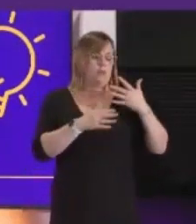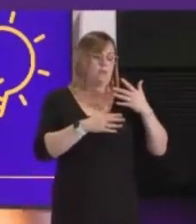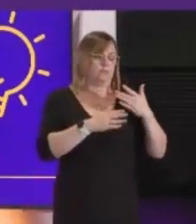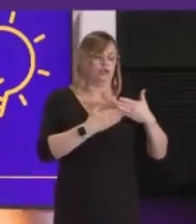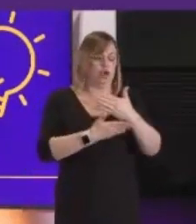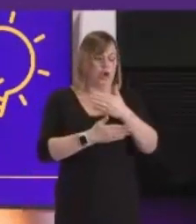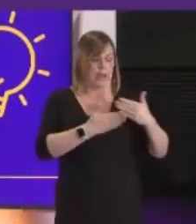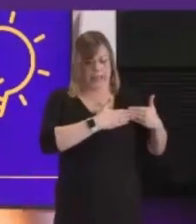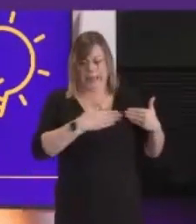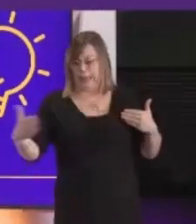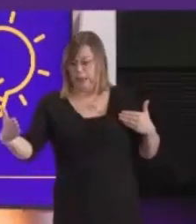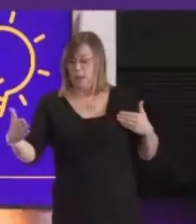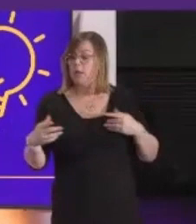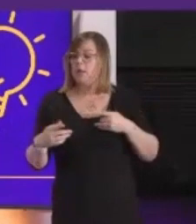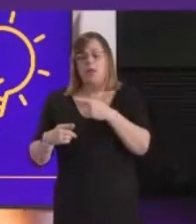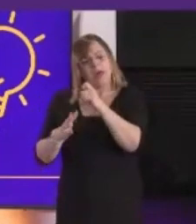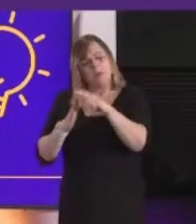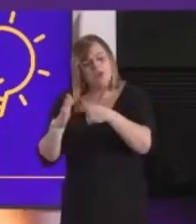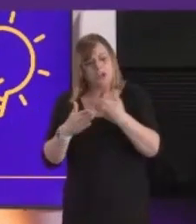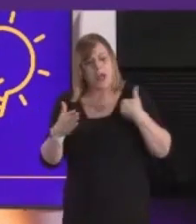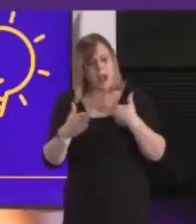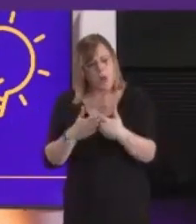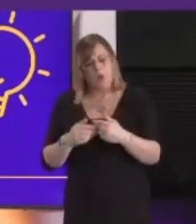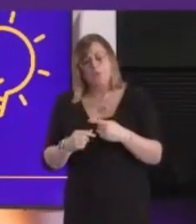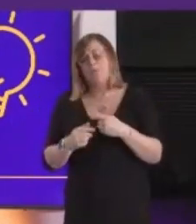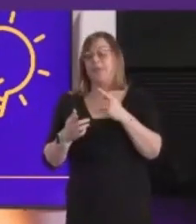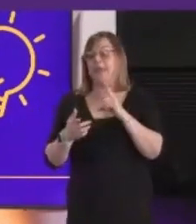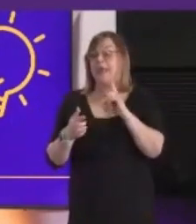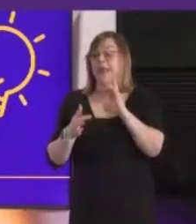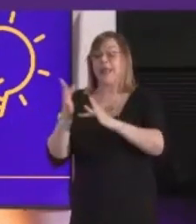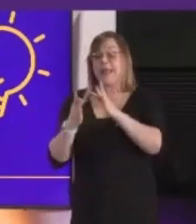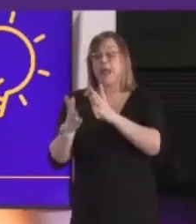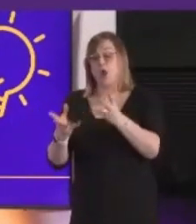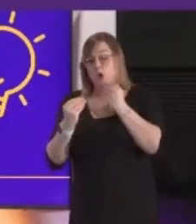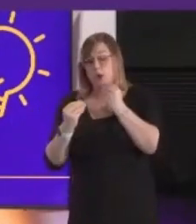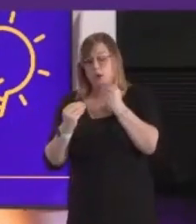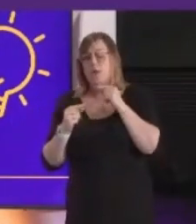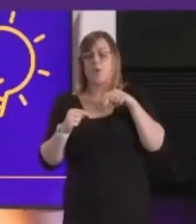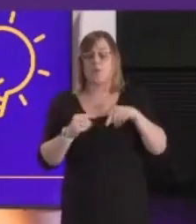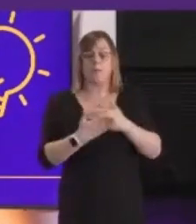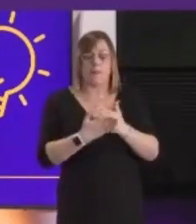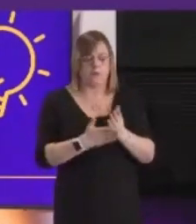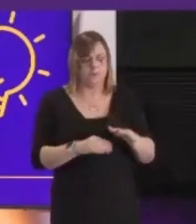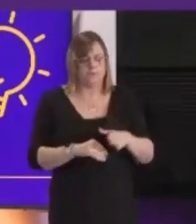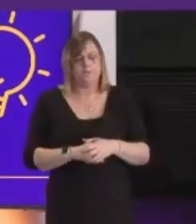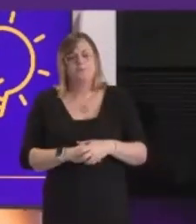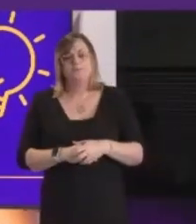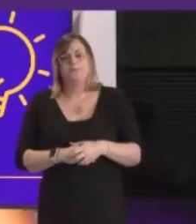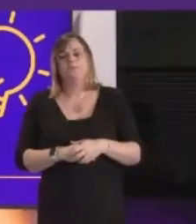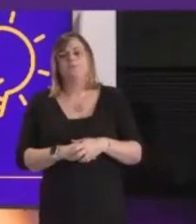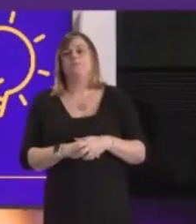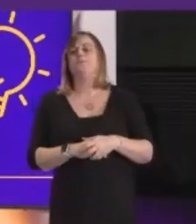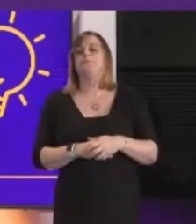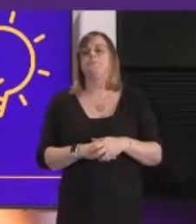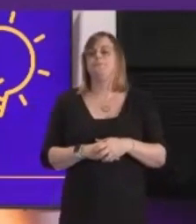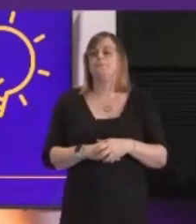And how long have you been working on that particular project yourself? The e-learning or the journey? That part of it, yeah. So we were